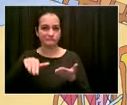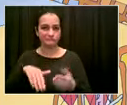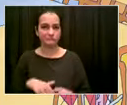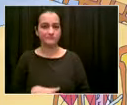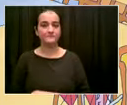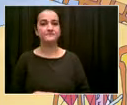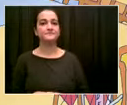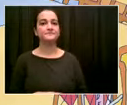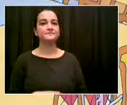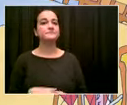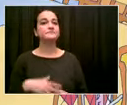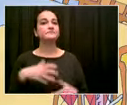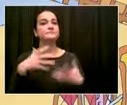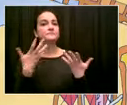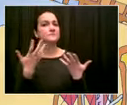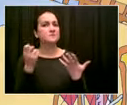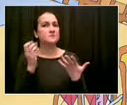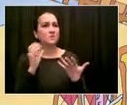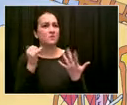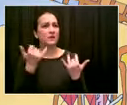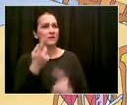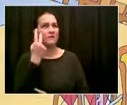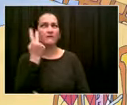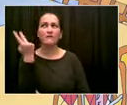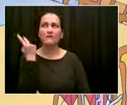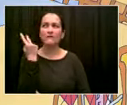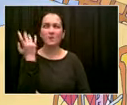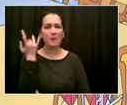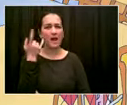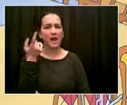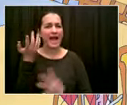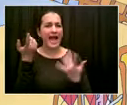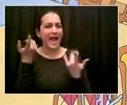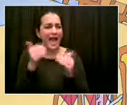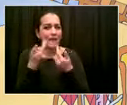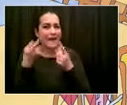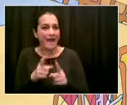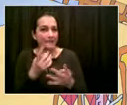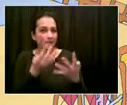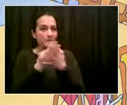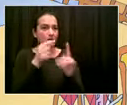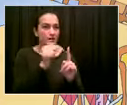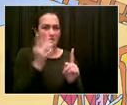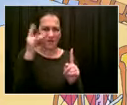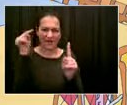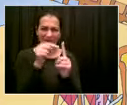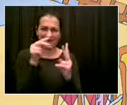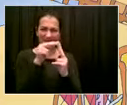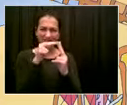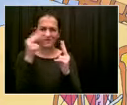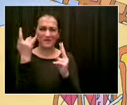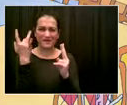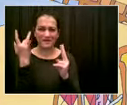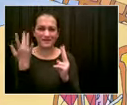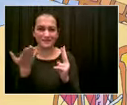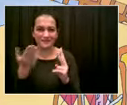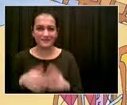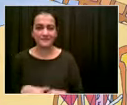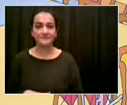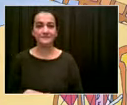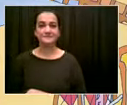thoughts are less about the DA's decision and the sort of legal